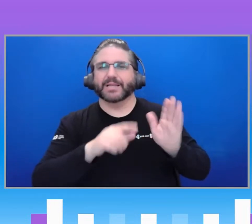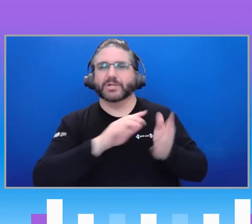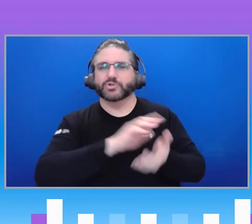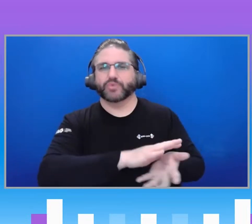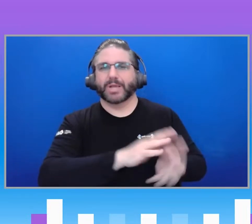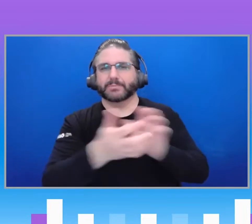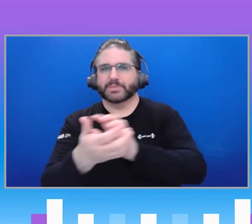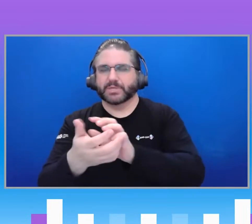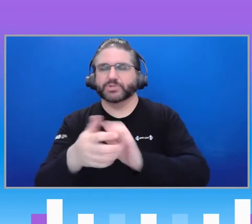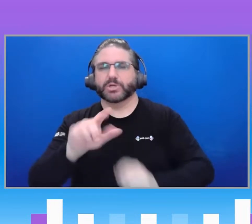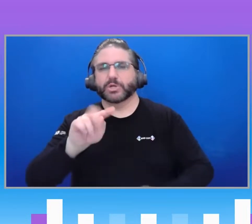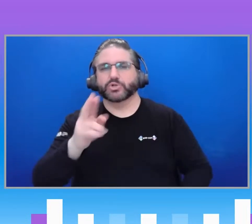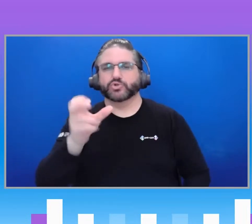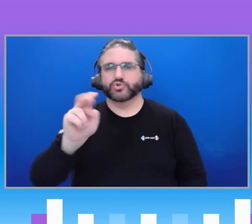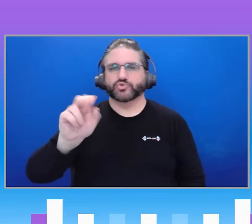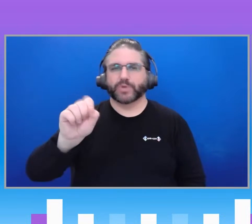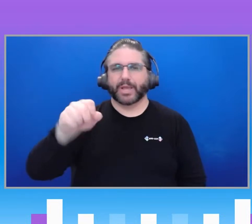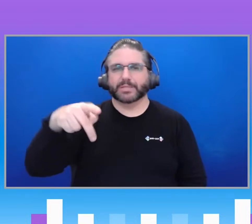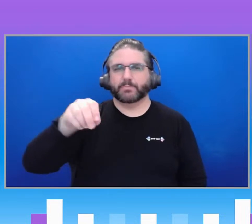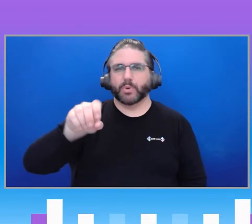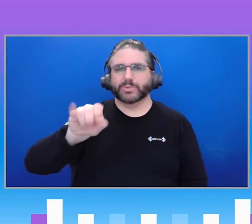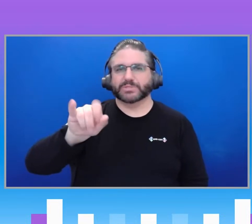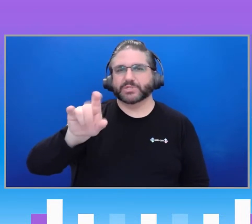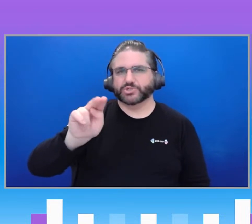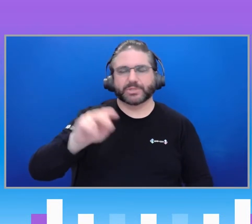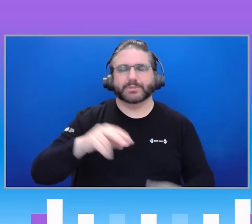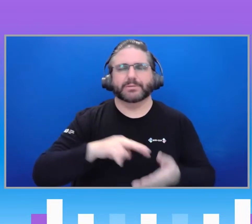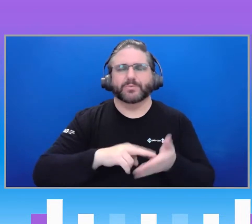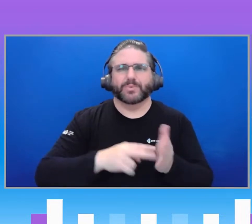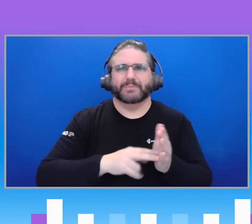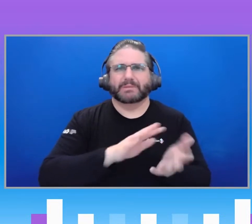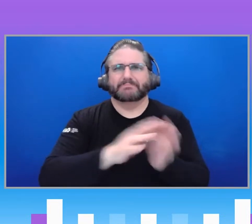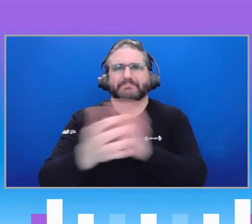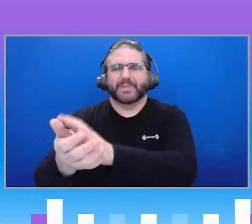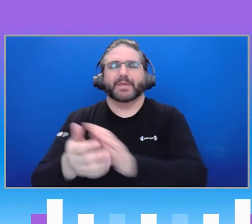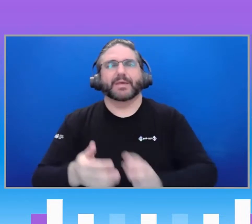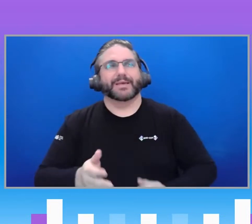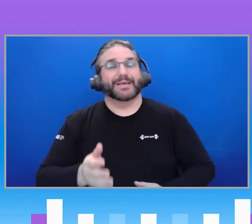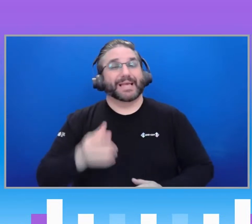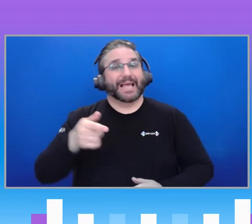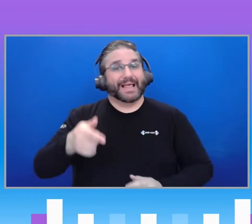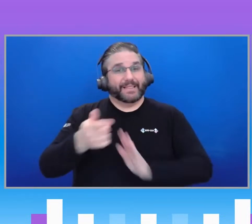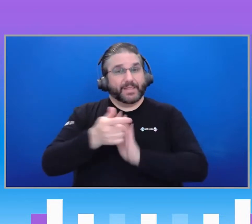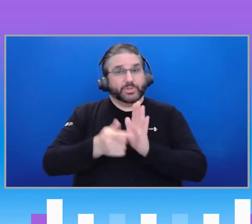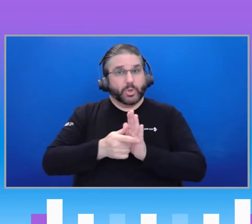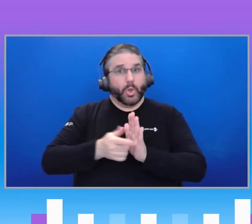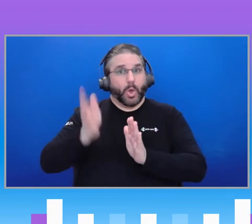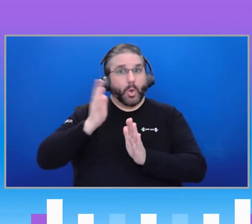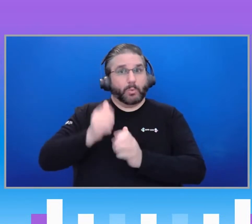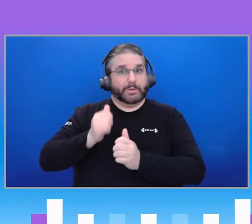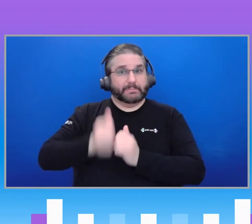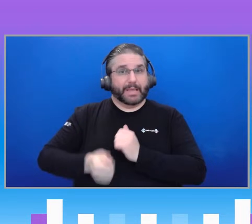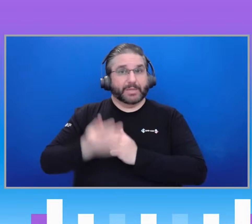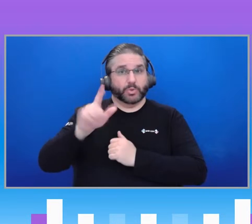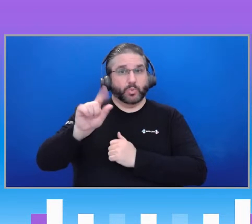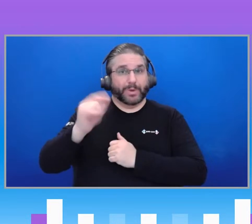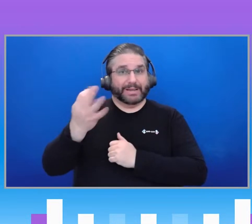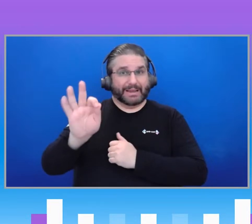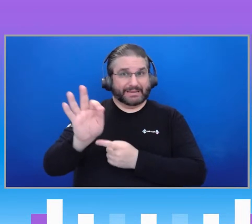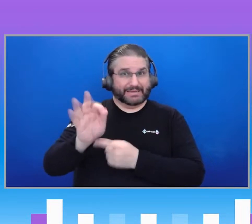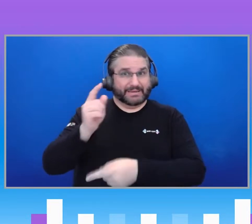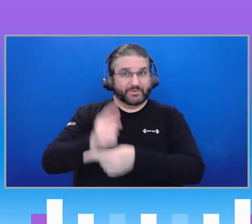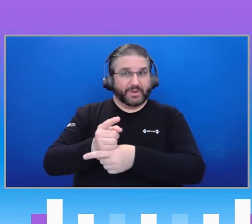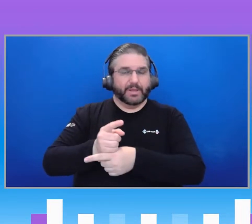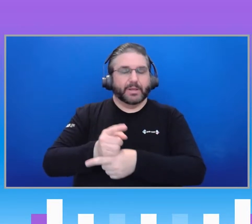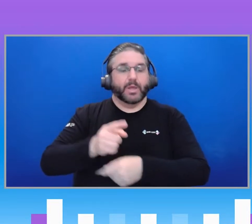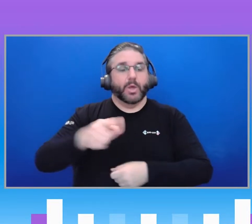mean that once this law was adopted back in 2019, the 27 EU member states,